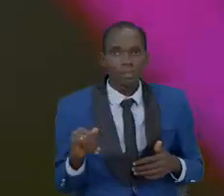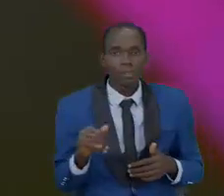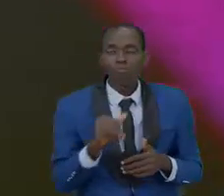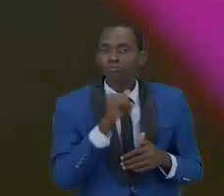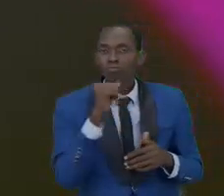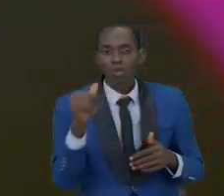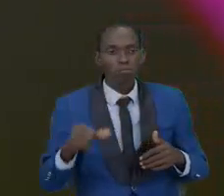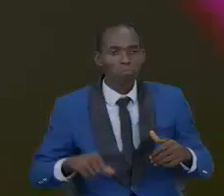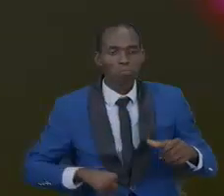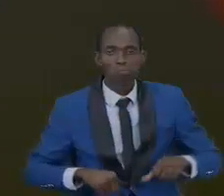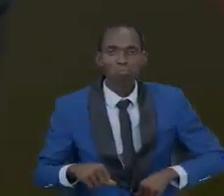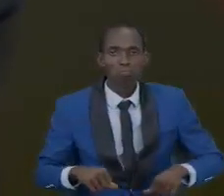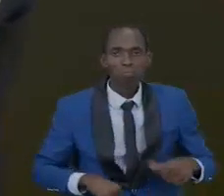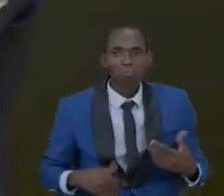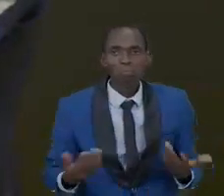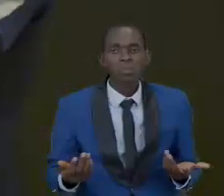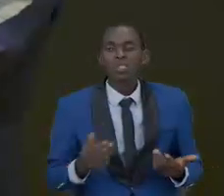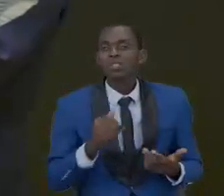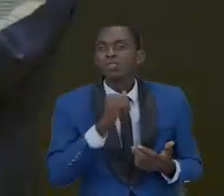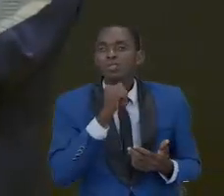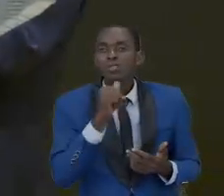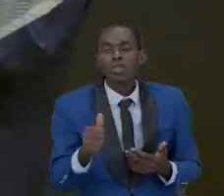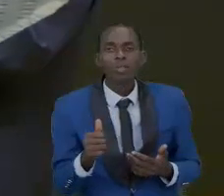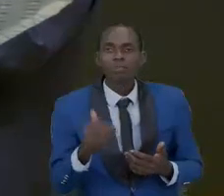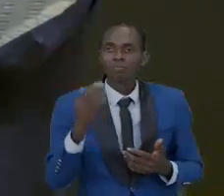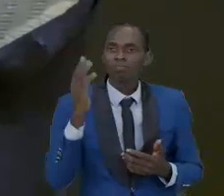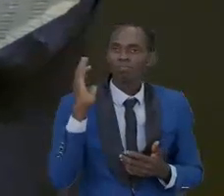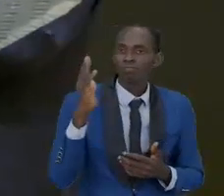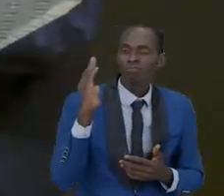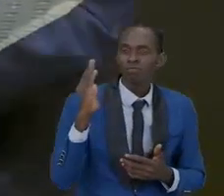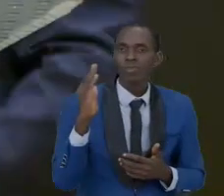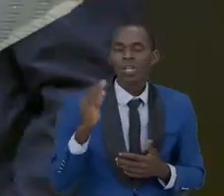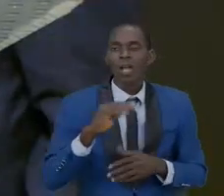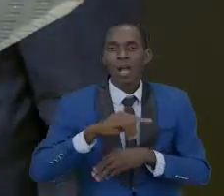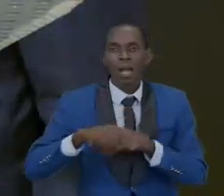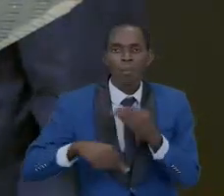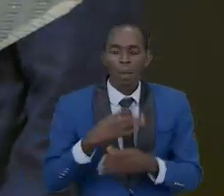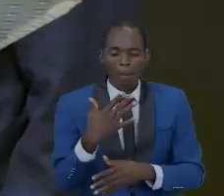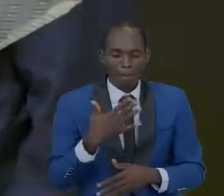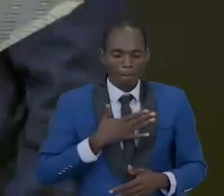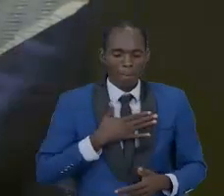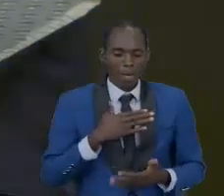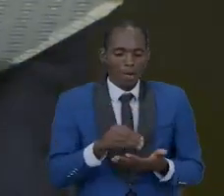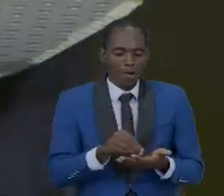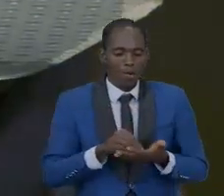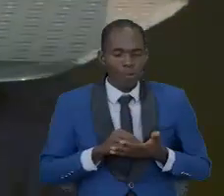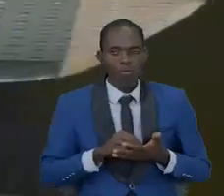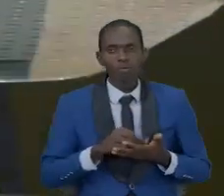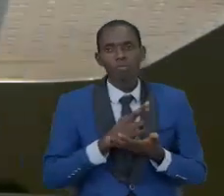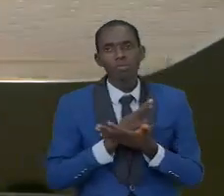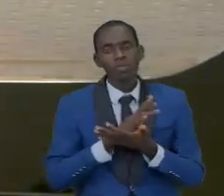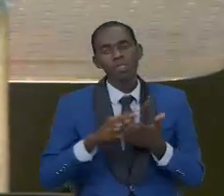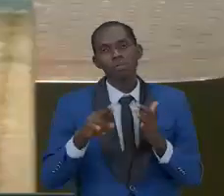bragging and not testifying about my own righteousness